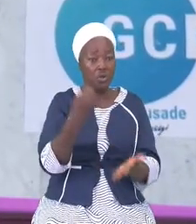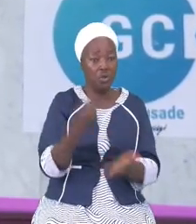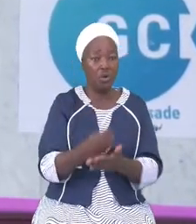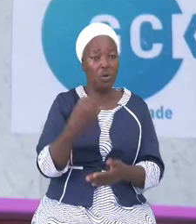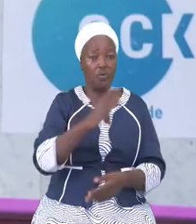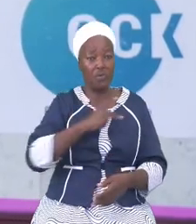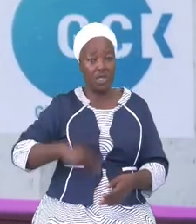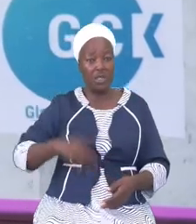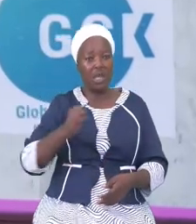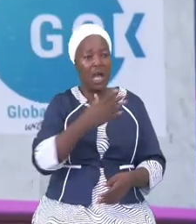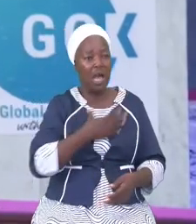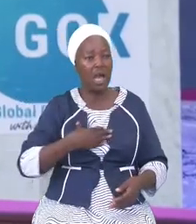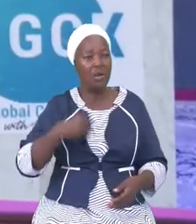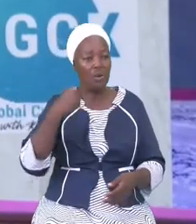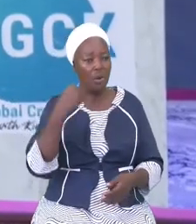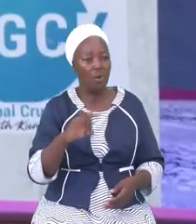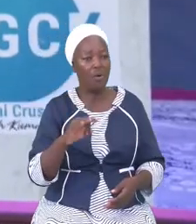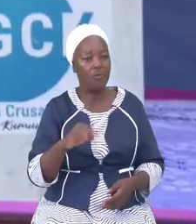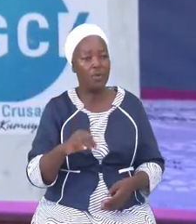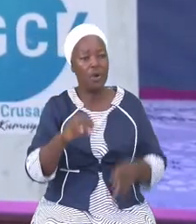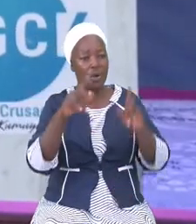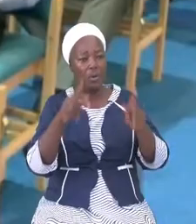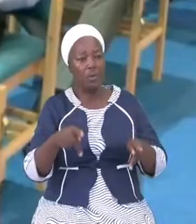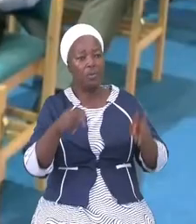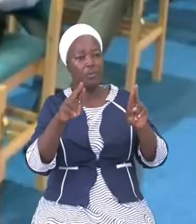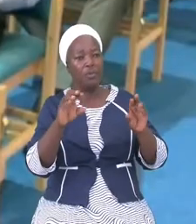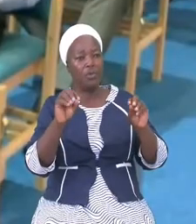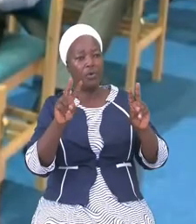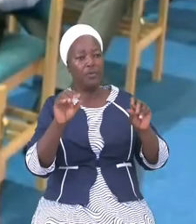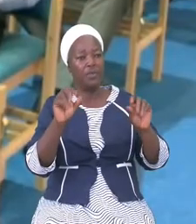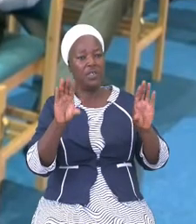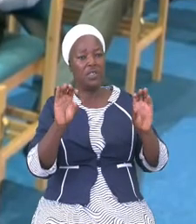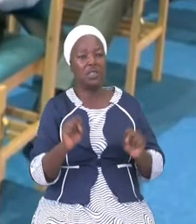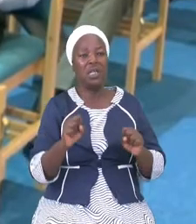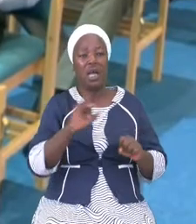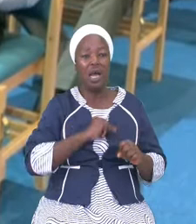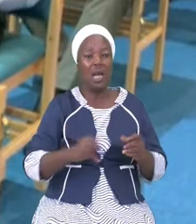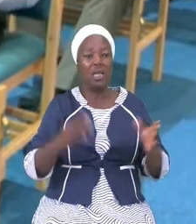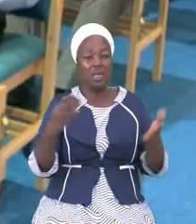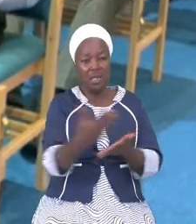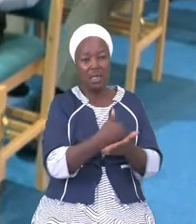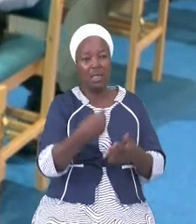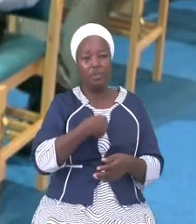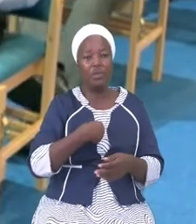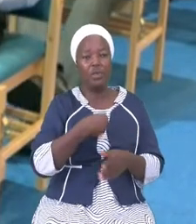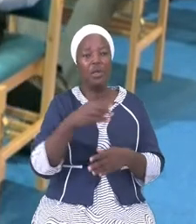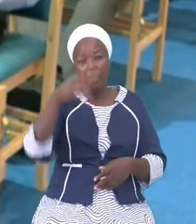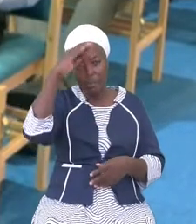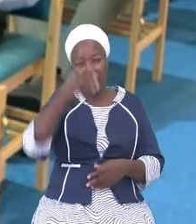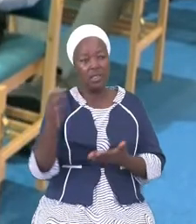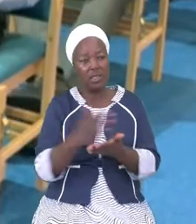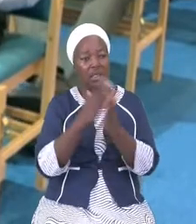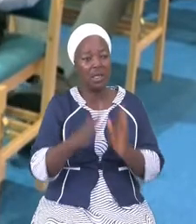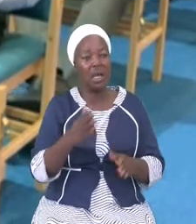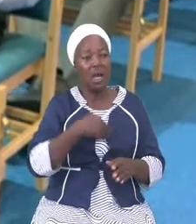kings and of the provinces. I got me men singers and women singers, all